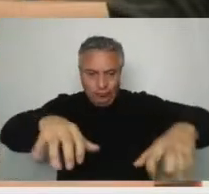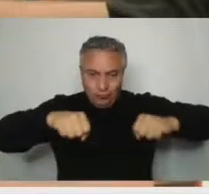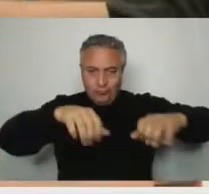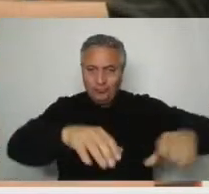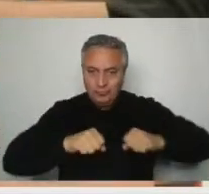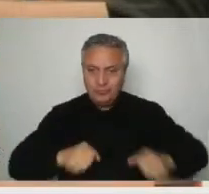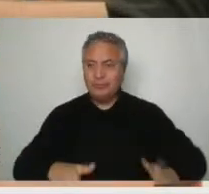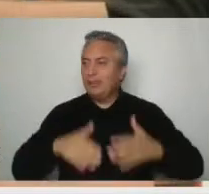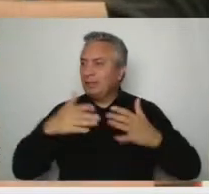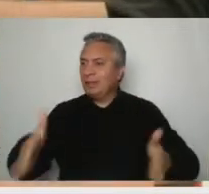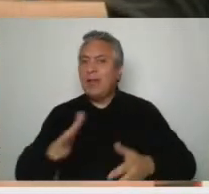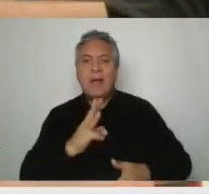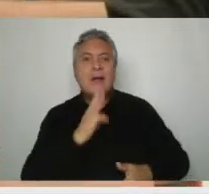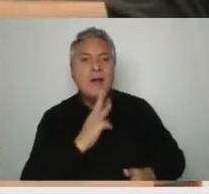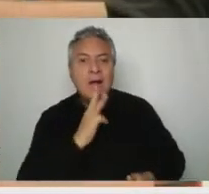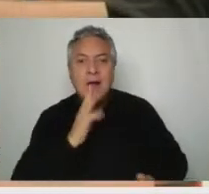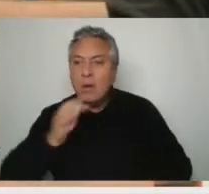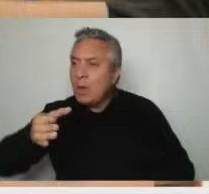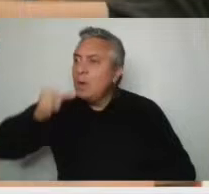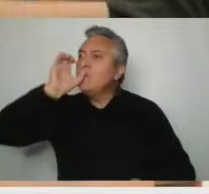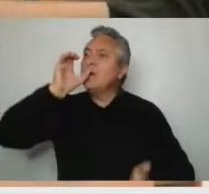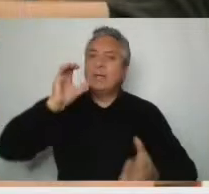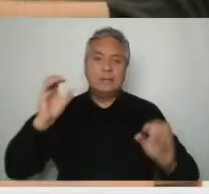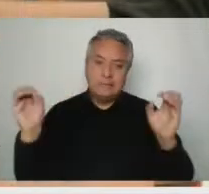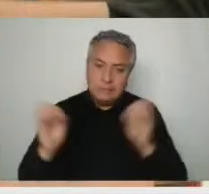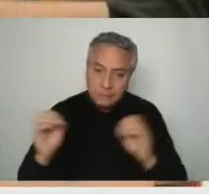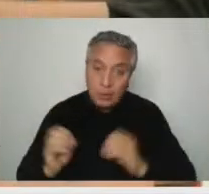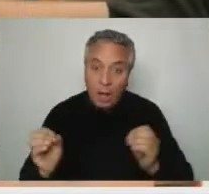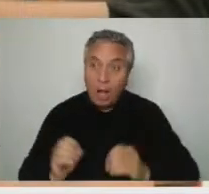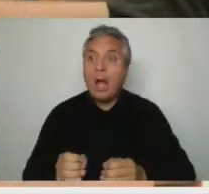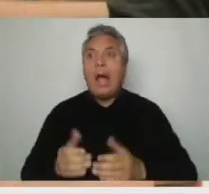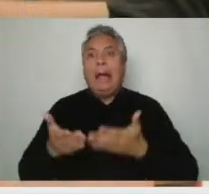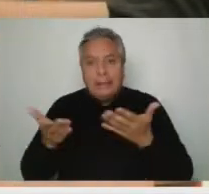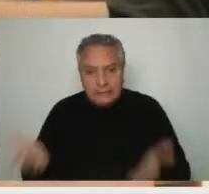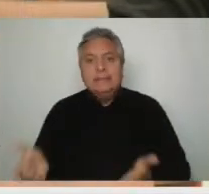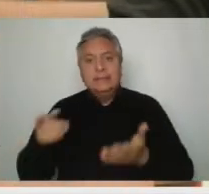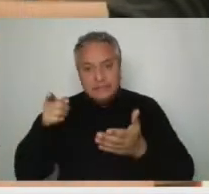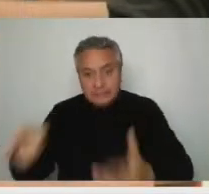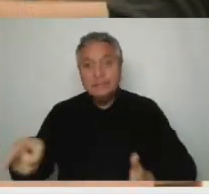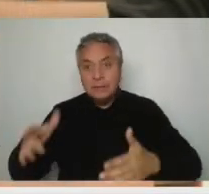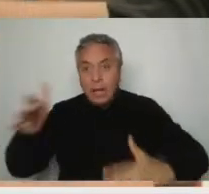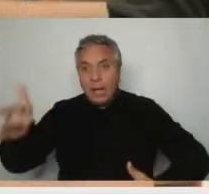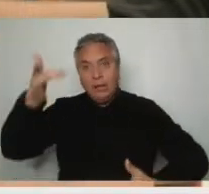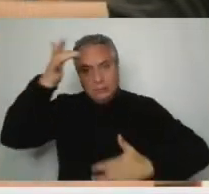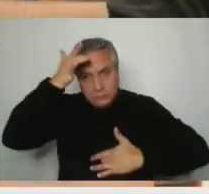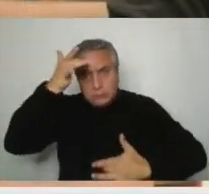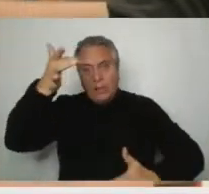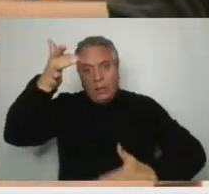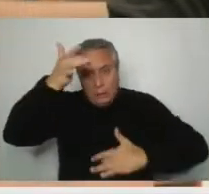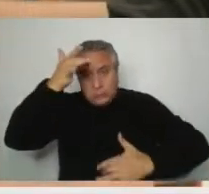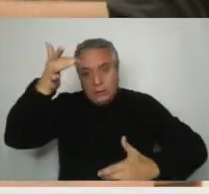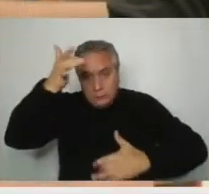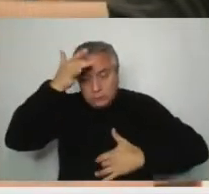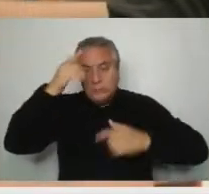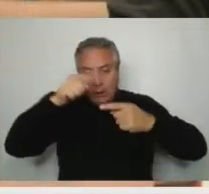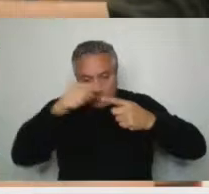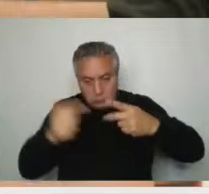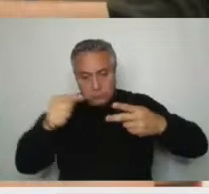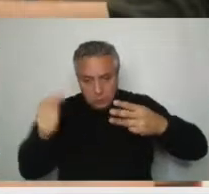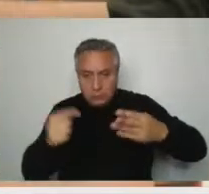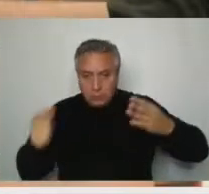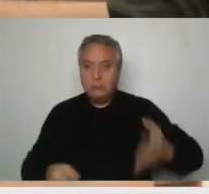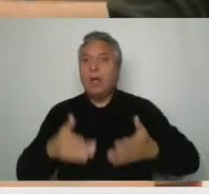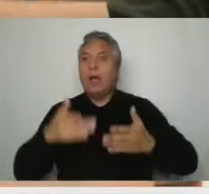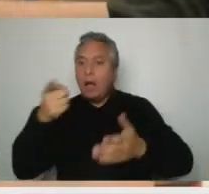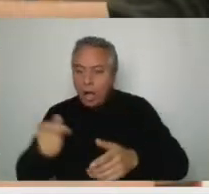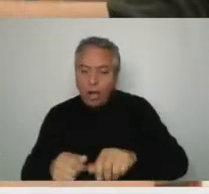lives near the mining activity where there's no potable water. Of course, these individuals will be more susceptible to disease,